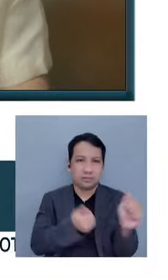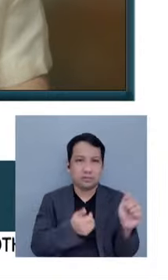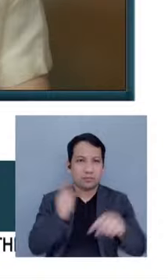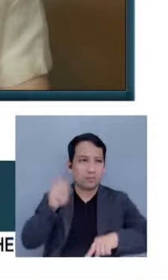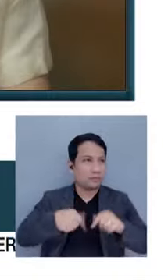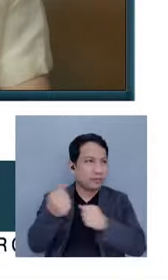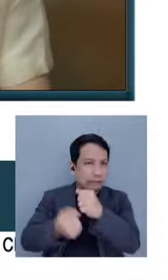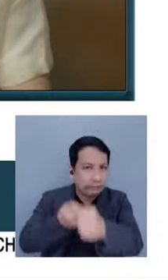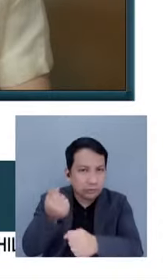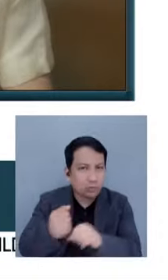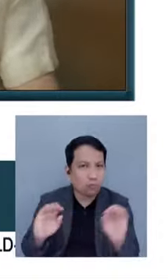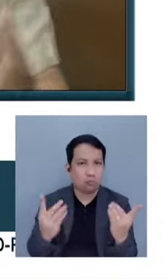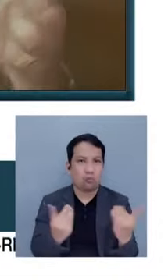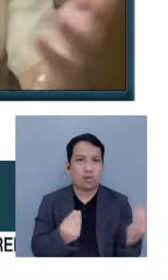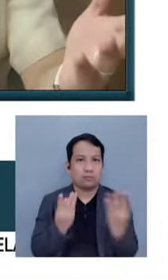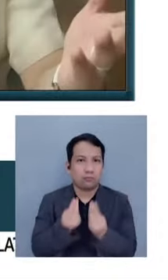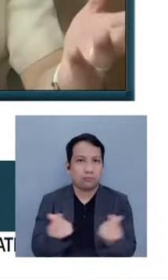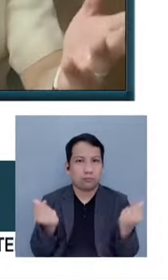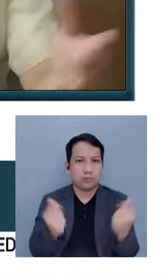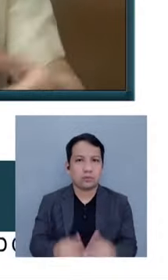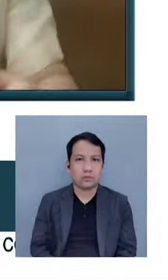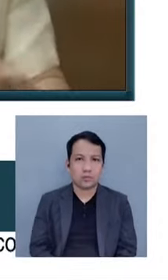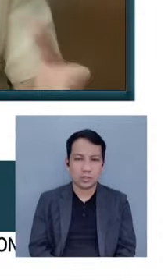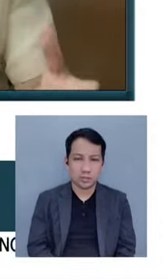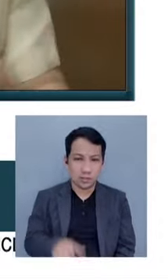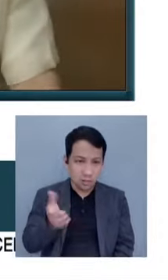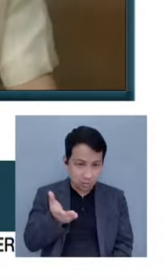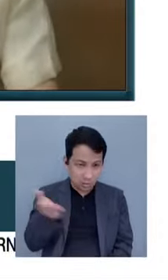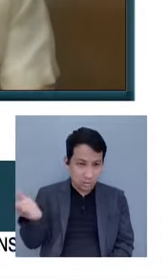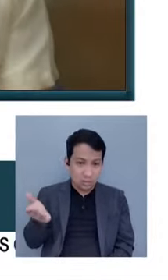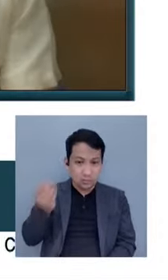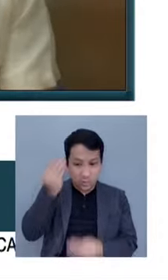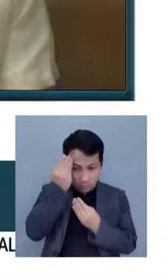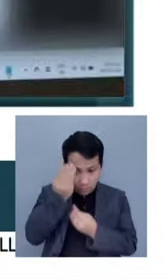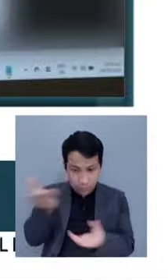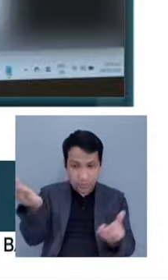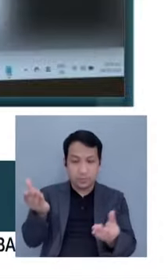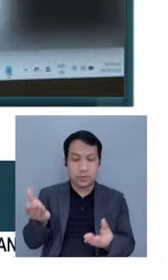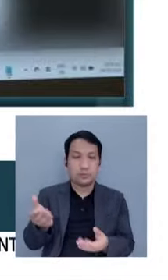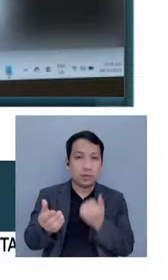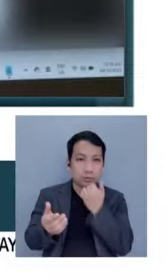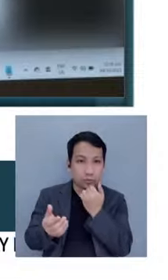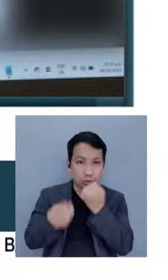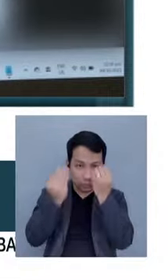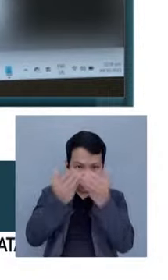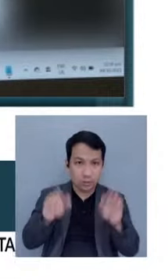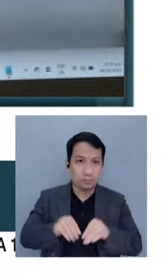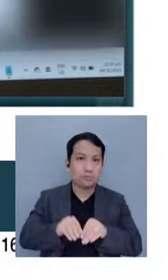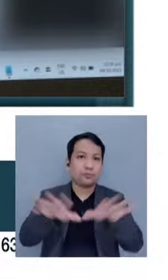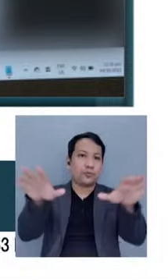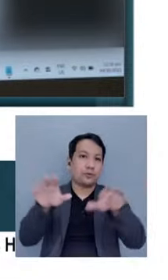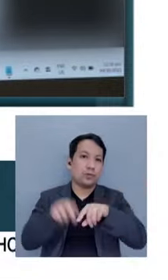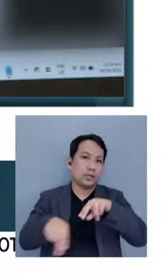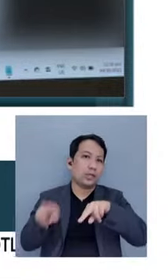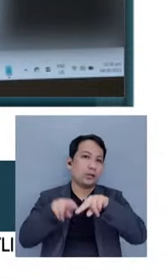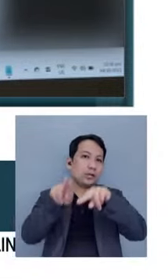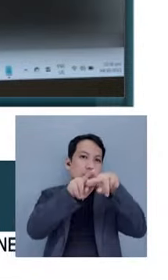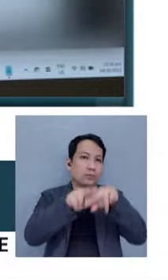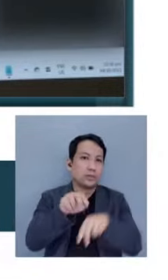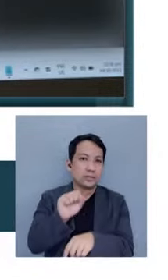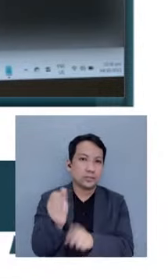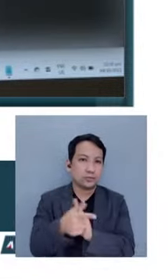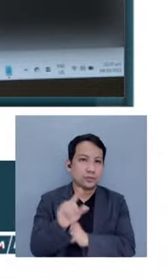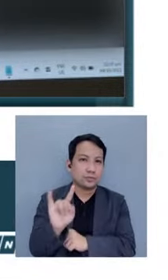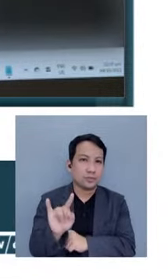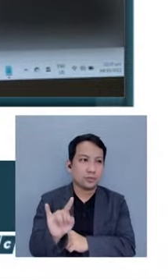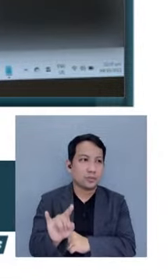ahead, Undersecretary. So yes, a lot of disinformation is going to increase in the social media sites, especially in